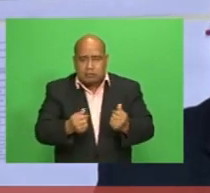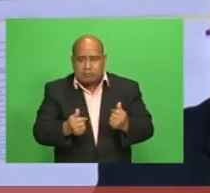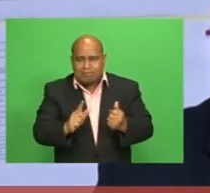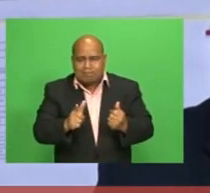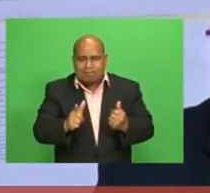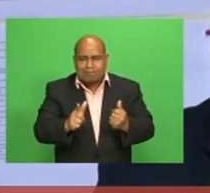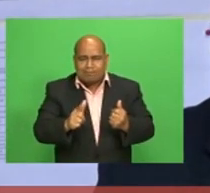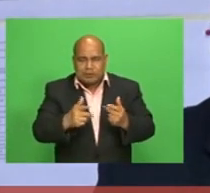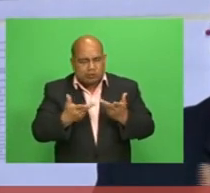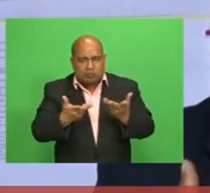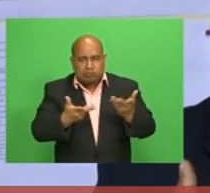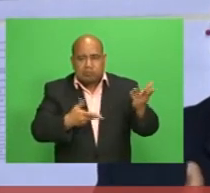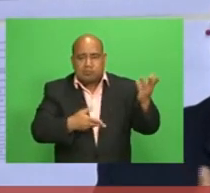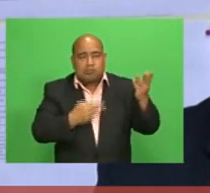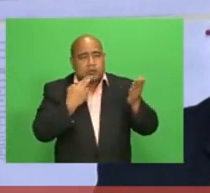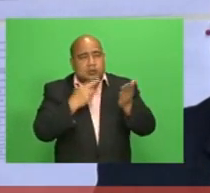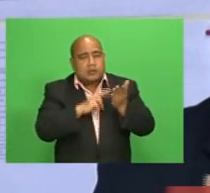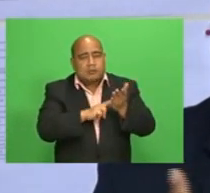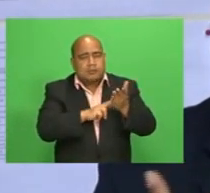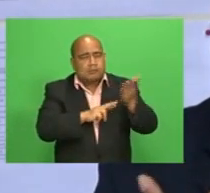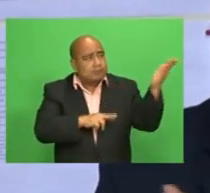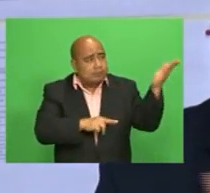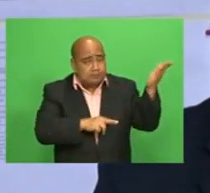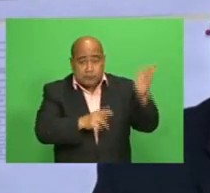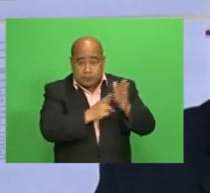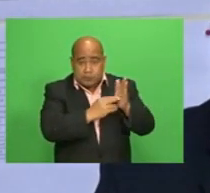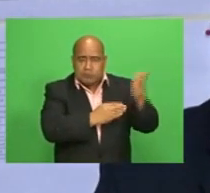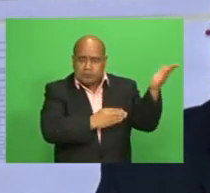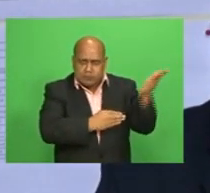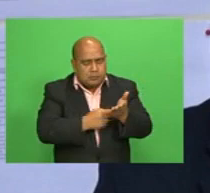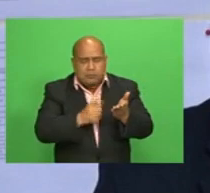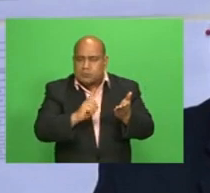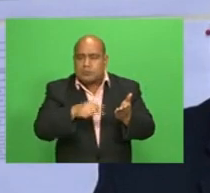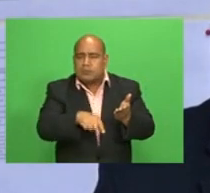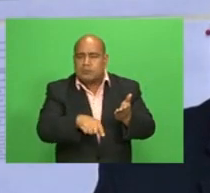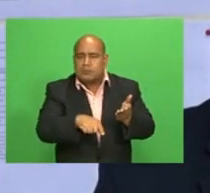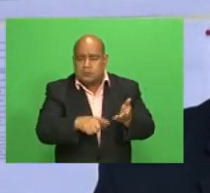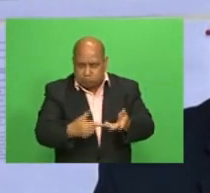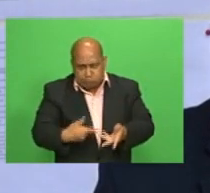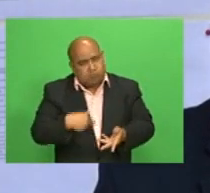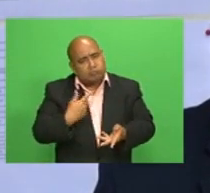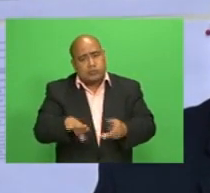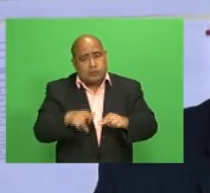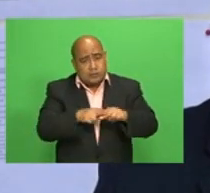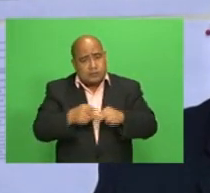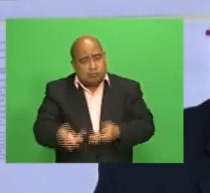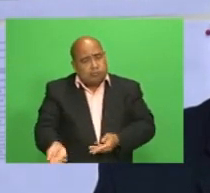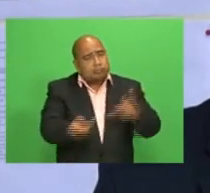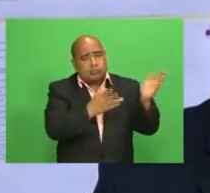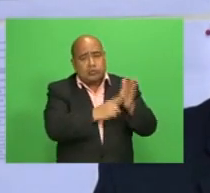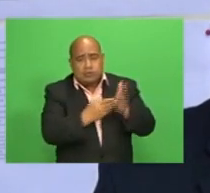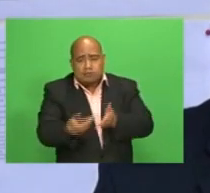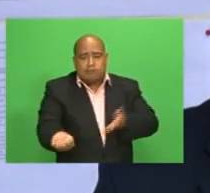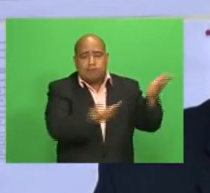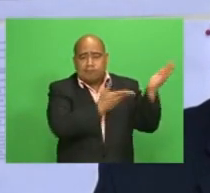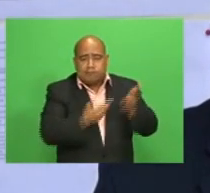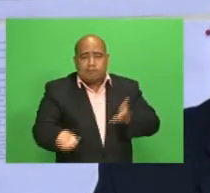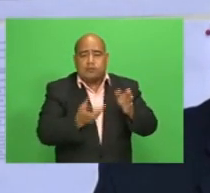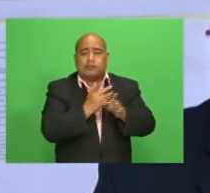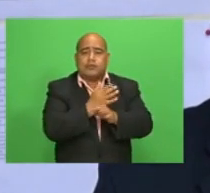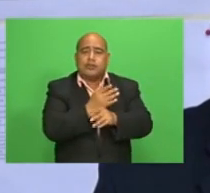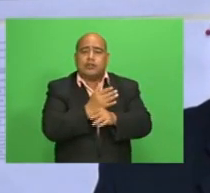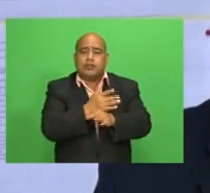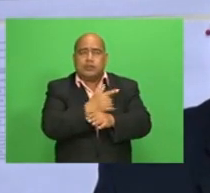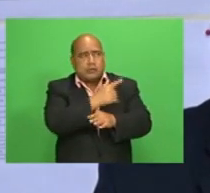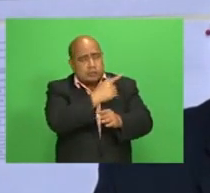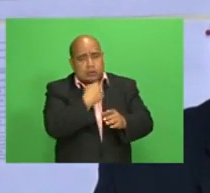come in is that the fish that were brought from Fiji to New Zealand caused the poisoning.